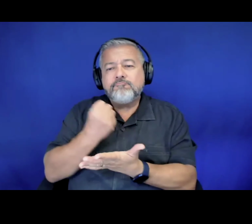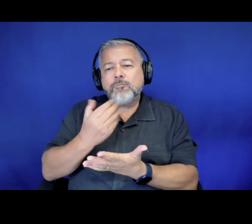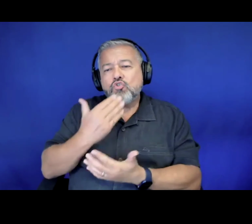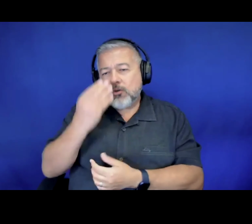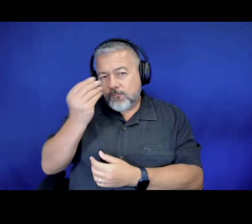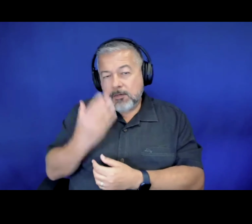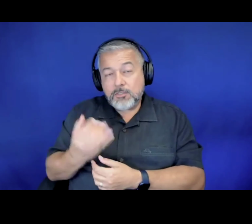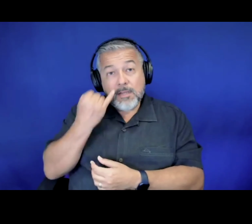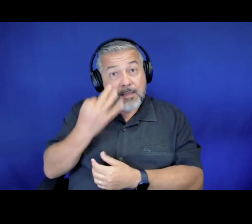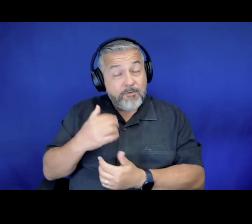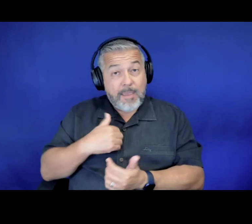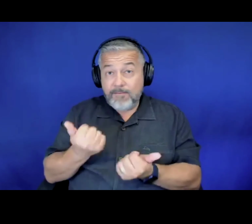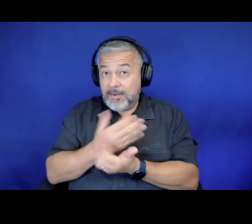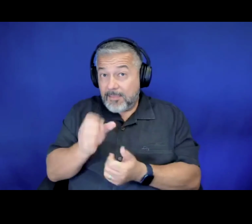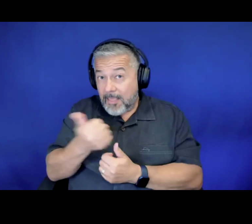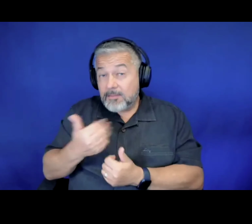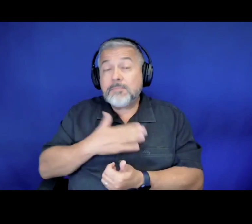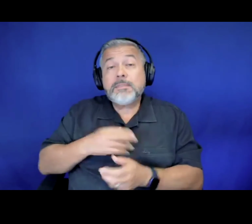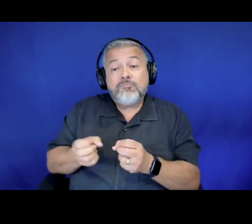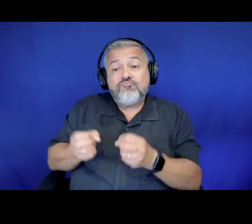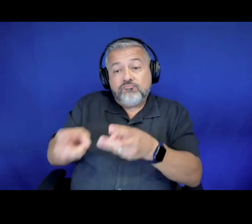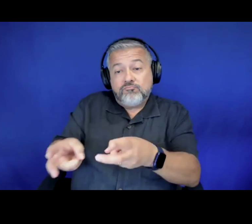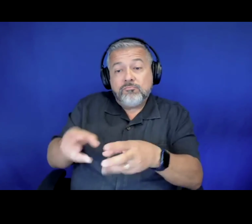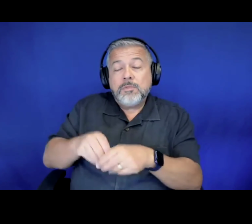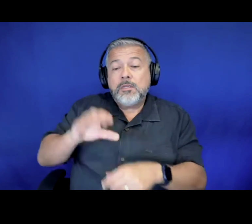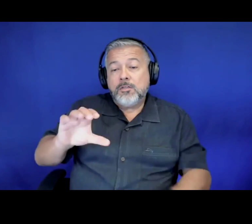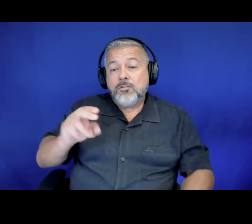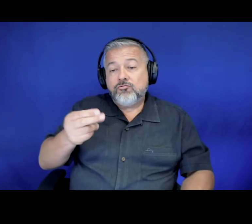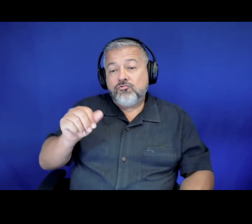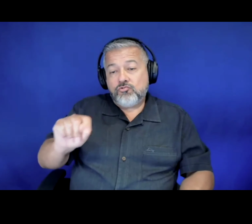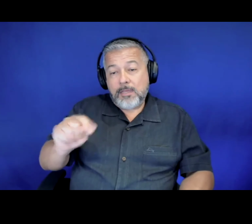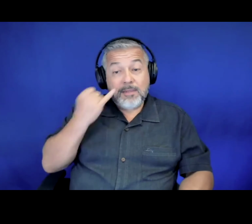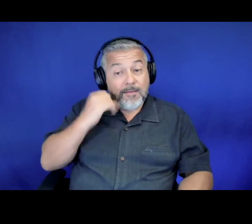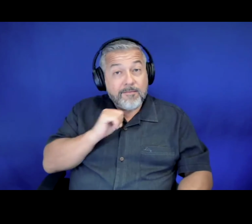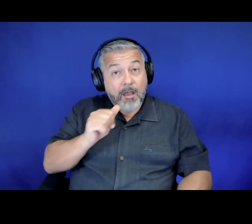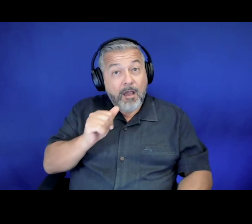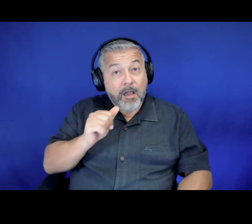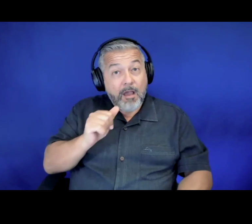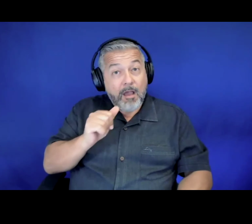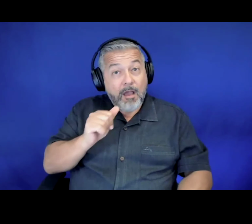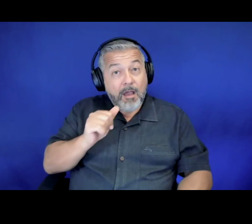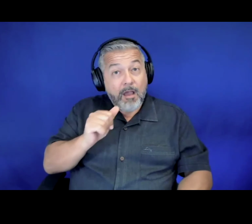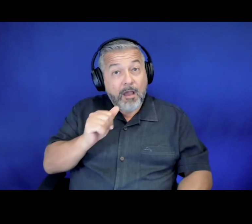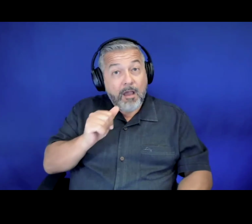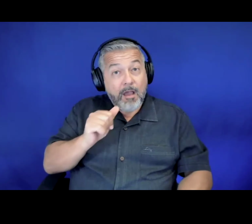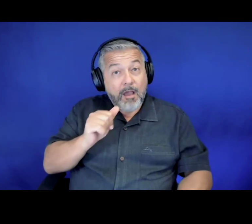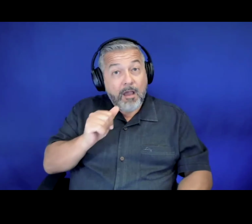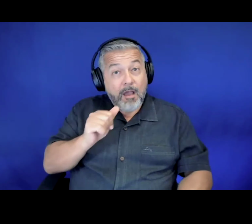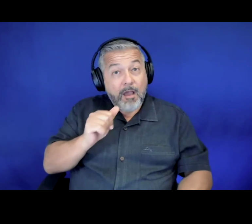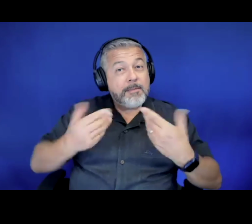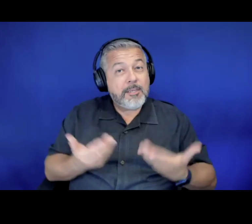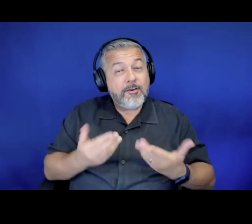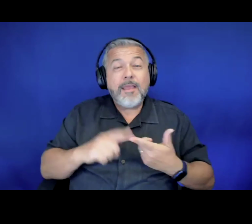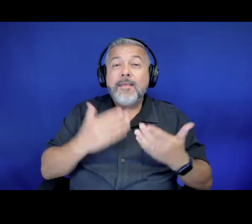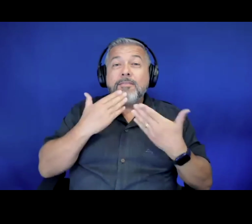you have anything else, go ahead and drop it in the chat. If not, thank you so much for being here. And thank